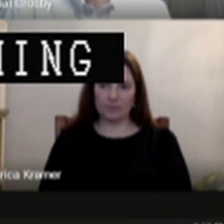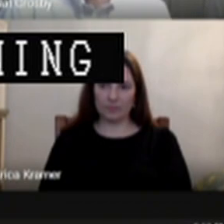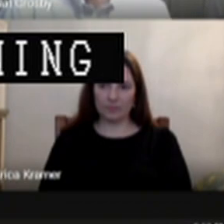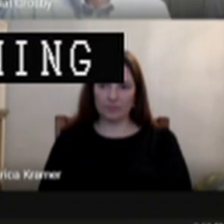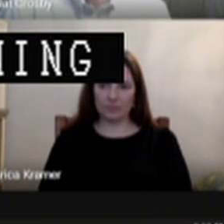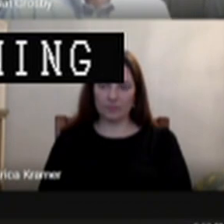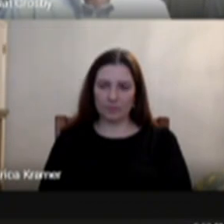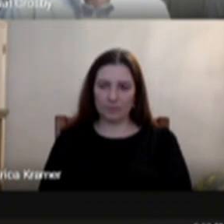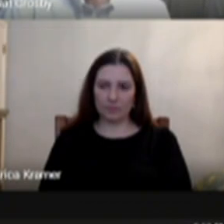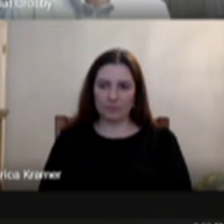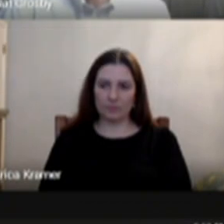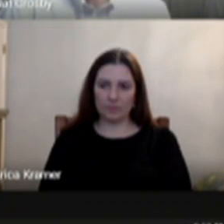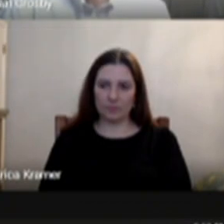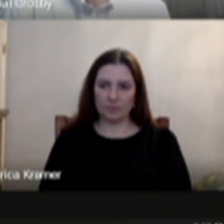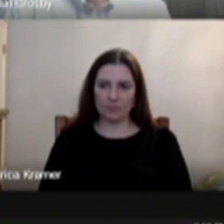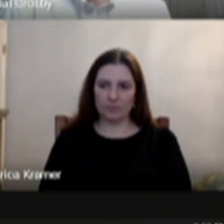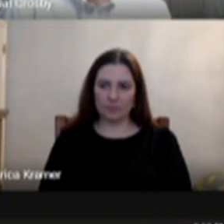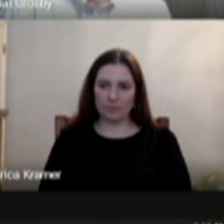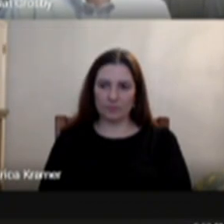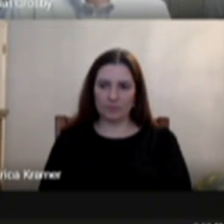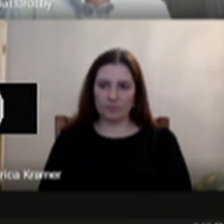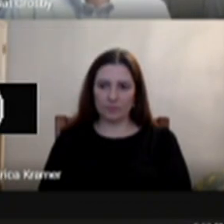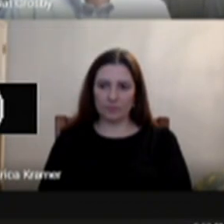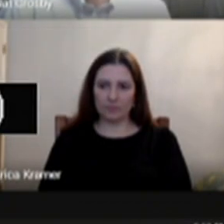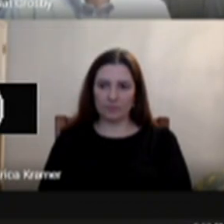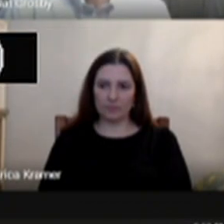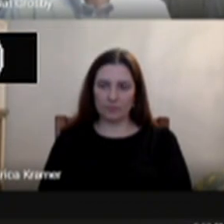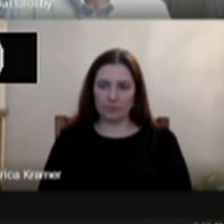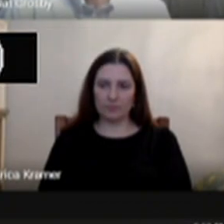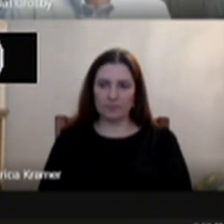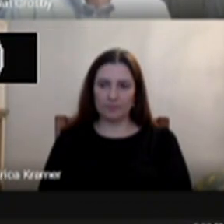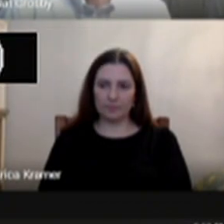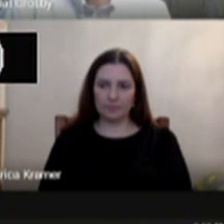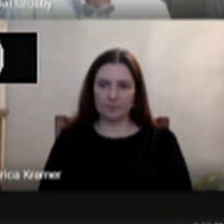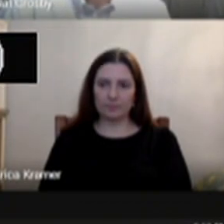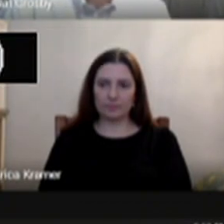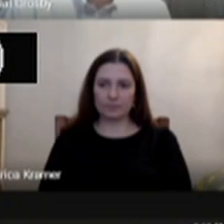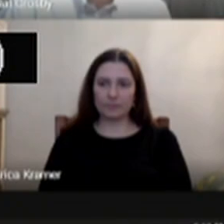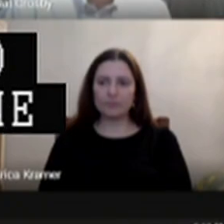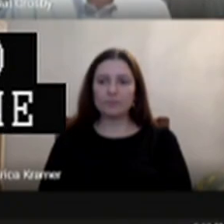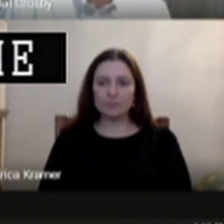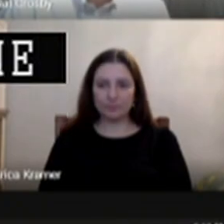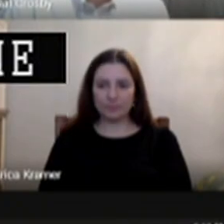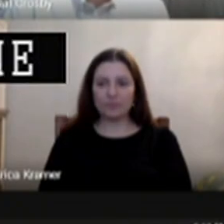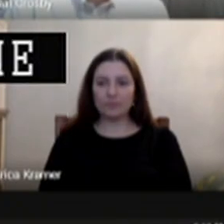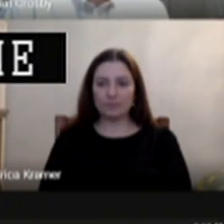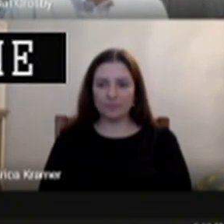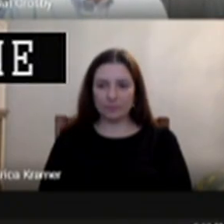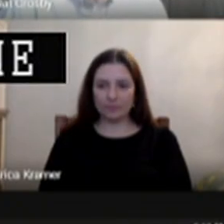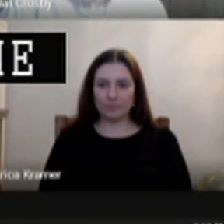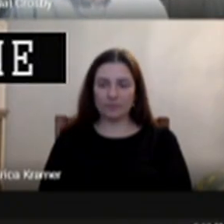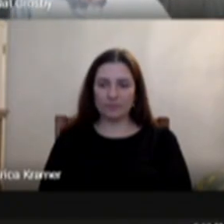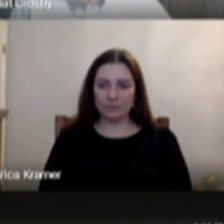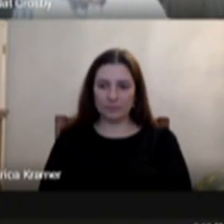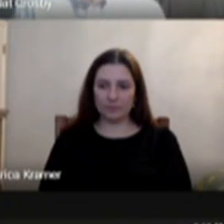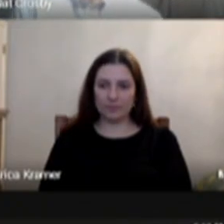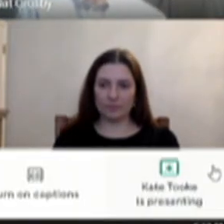a reinvigorated civic heart of Boston, which we are excited to begin implementing just in a few months'